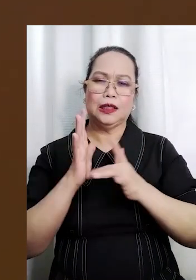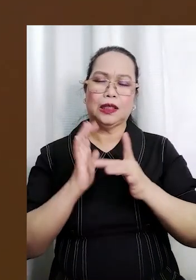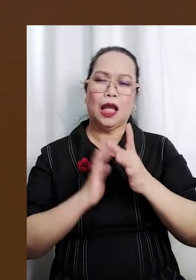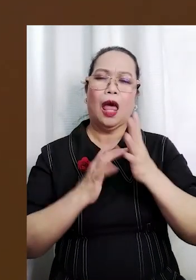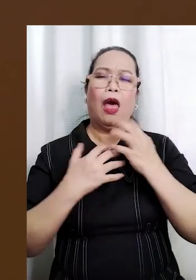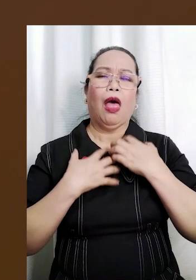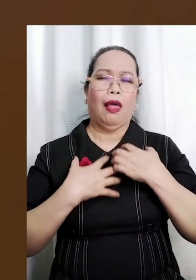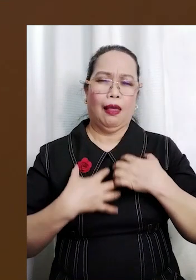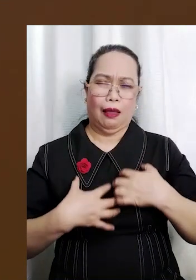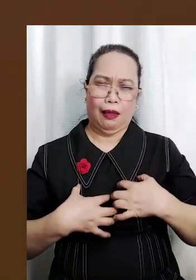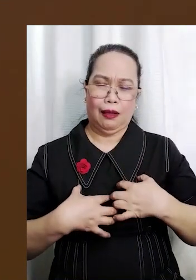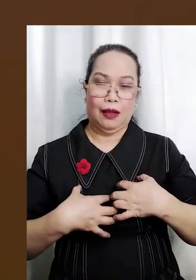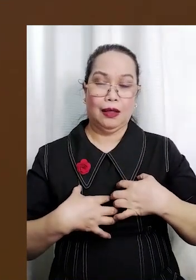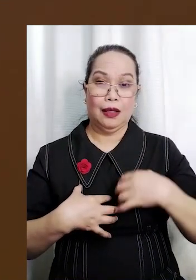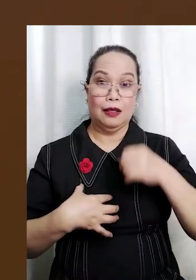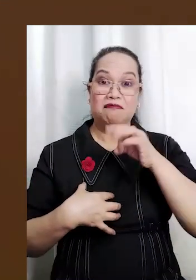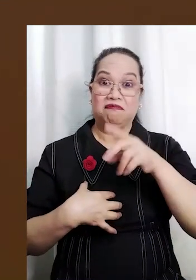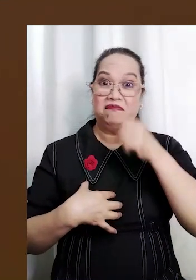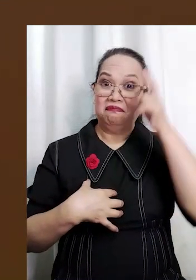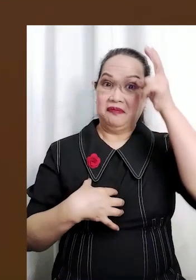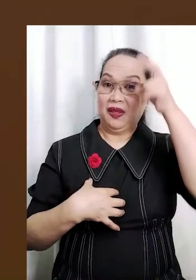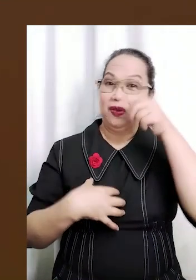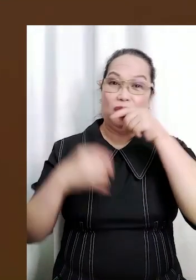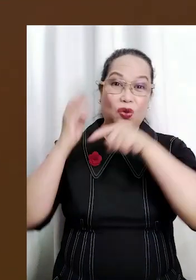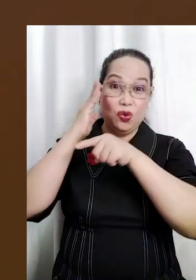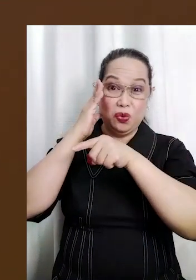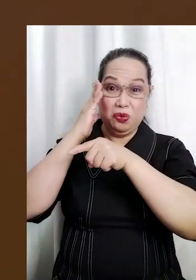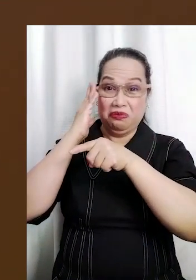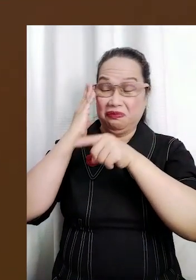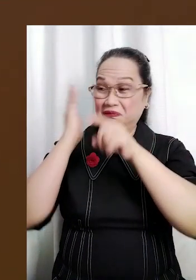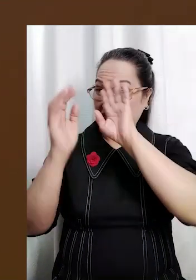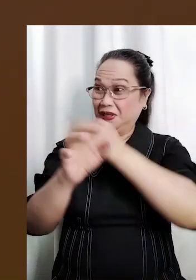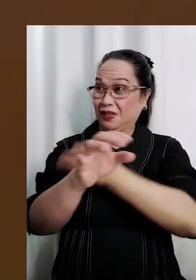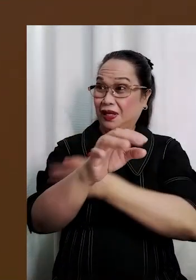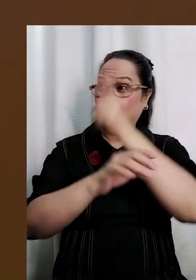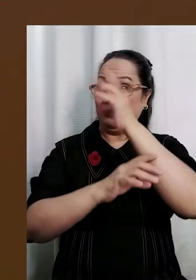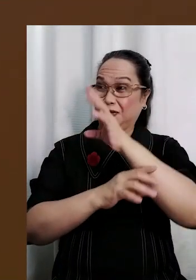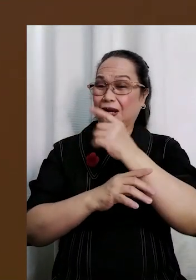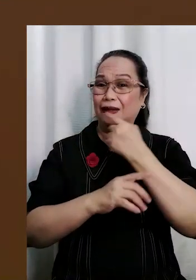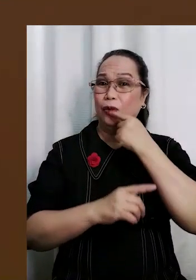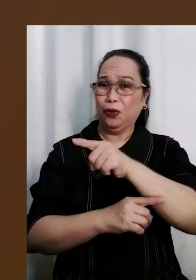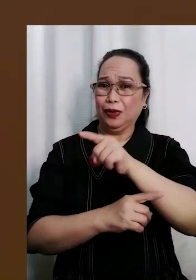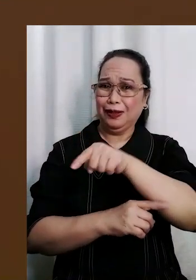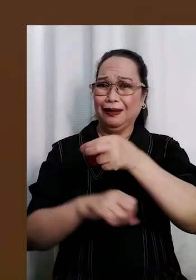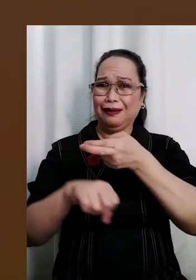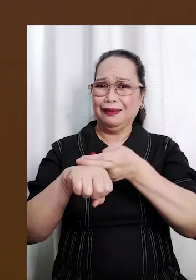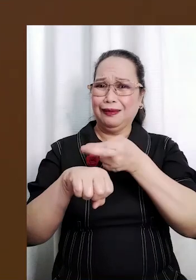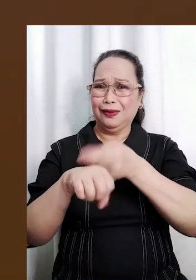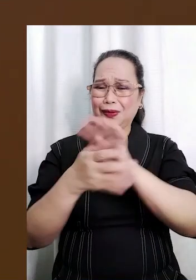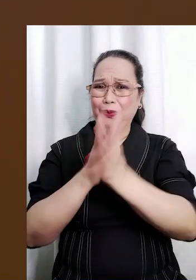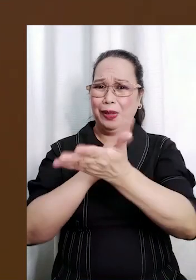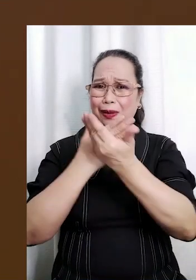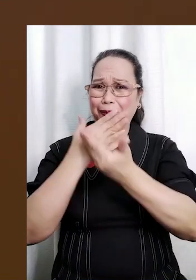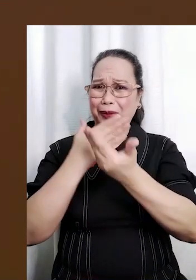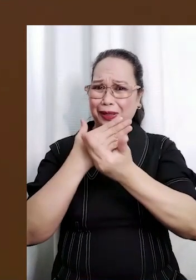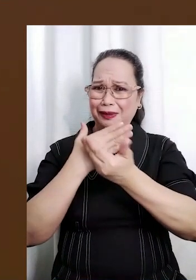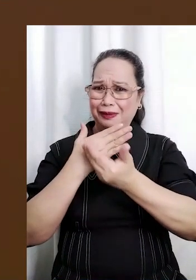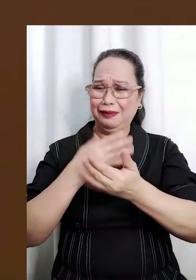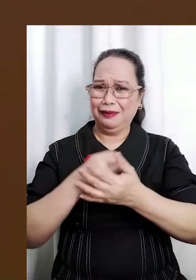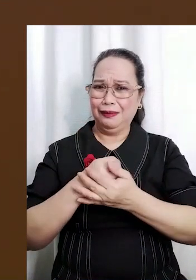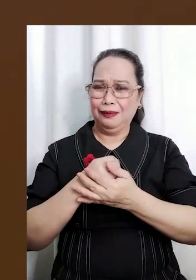verse 3, "The devil said to him, 'If you're the Son of God, command this stone to become bread.'"